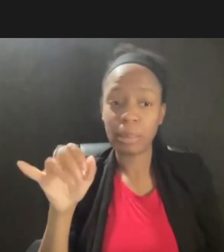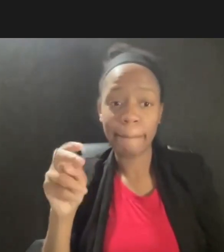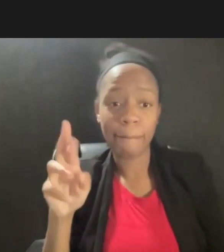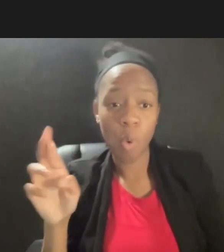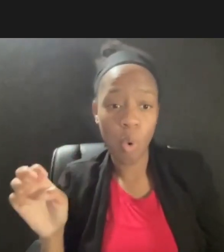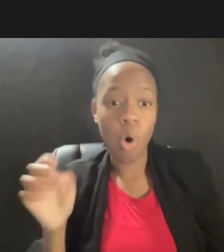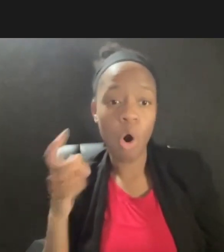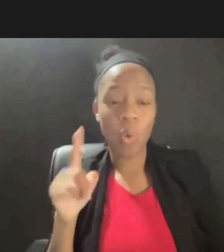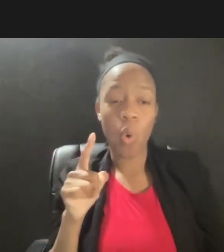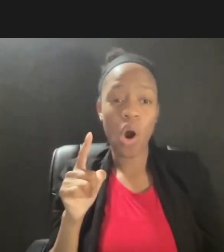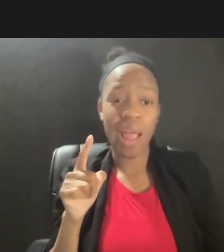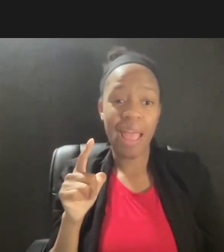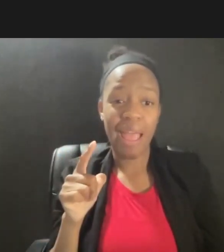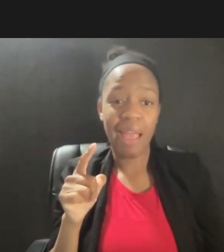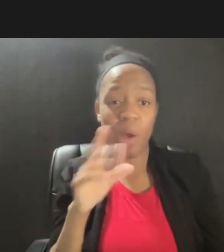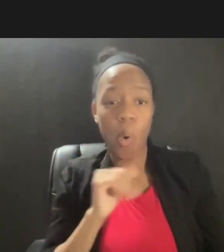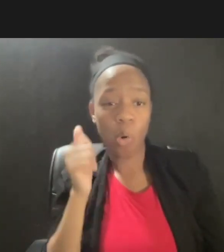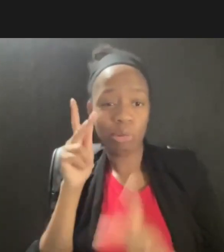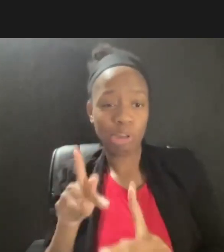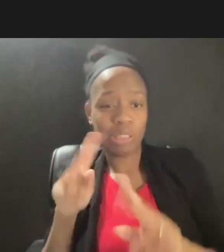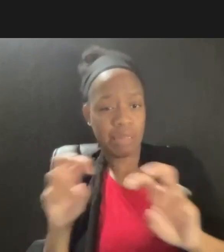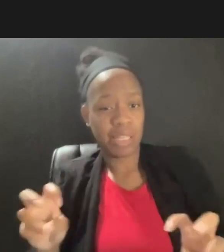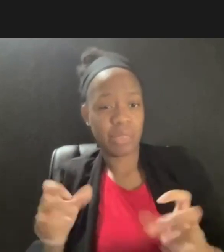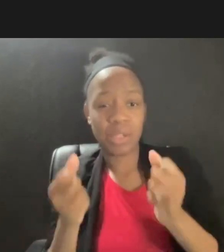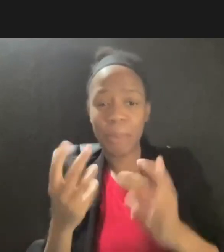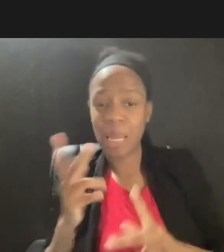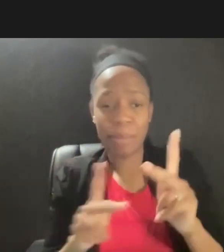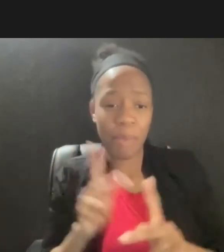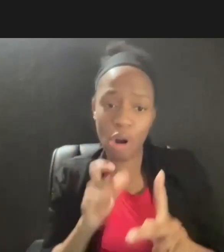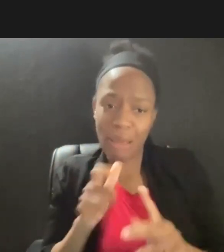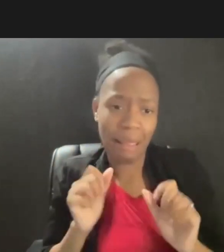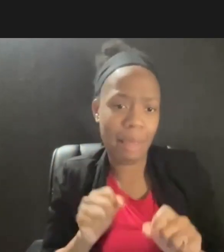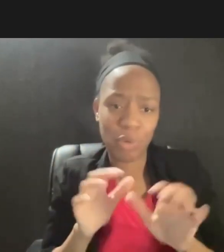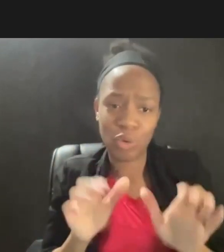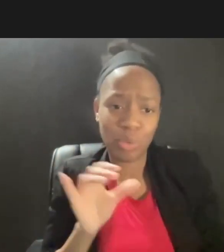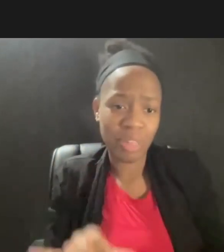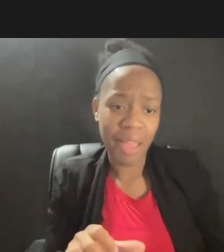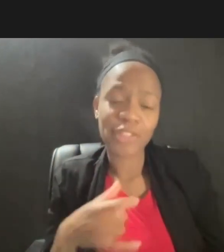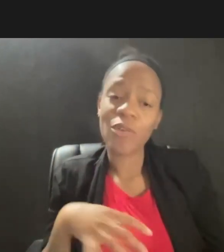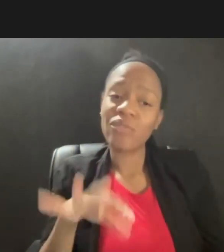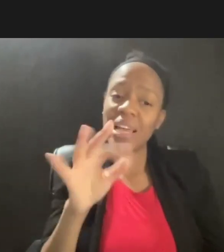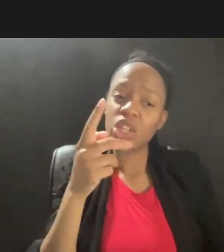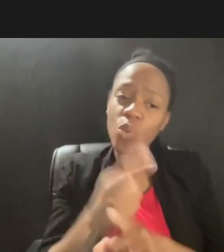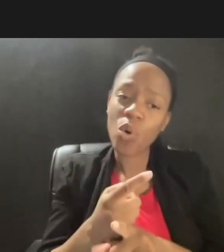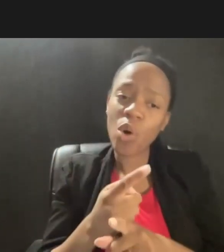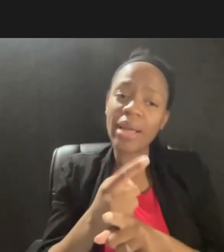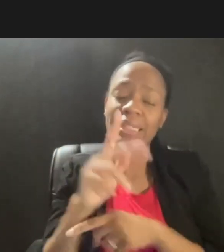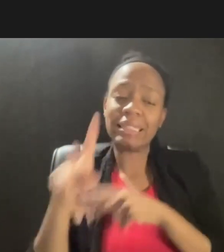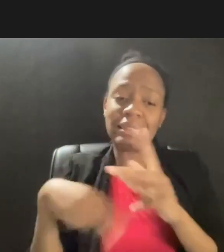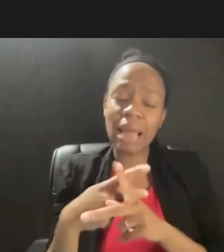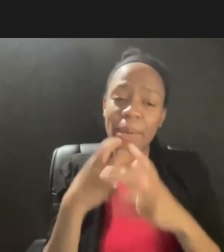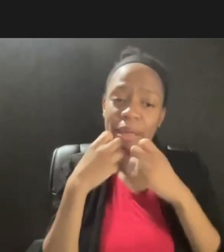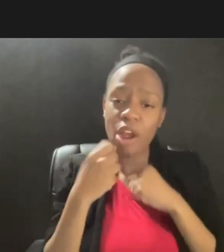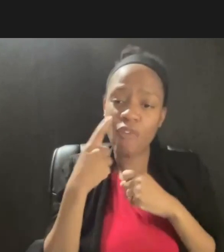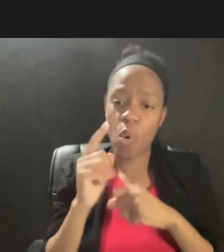assessment. Many people in my area are not able to do that. So finding the right kind of care for the stage of life that we're in, I